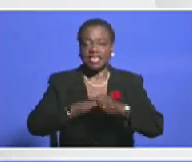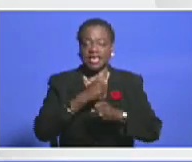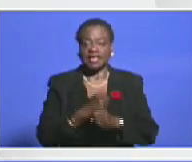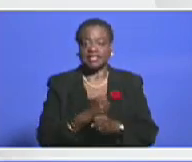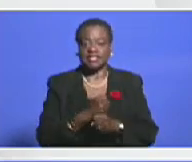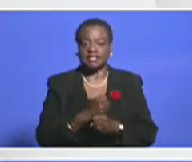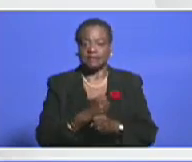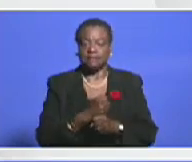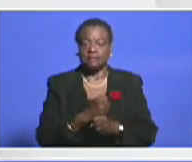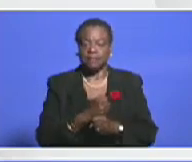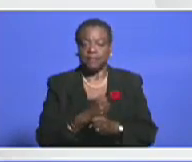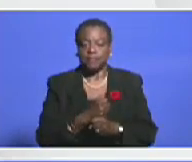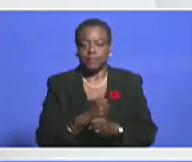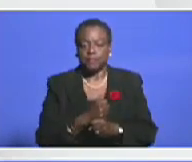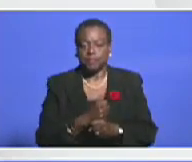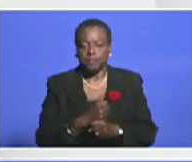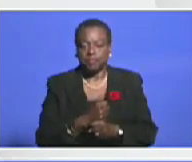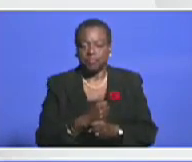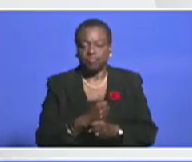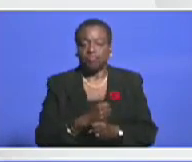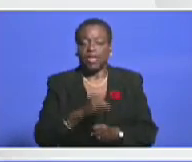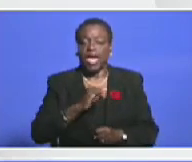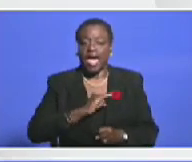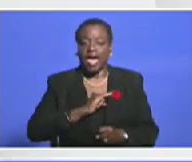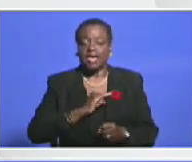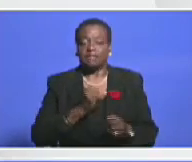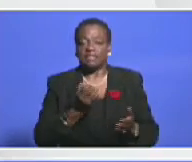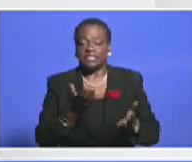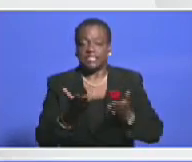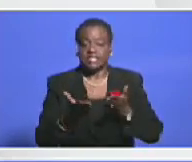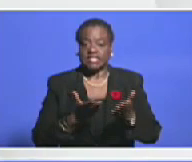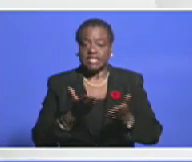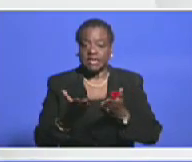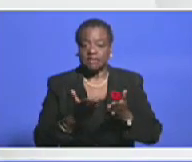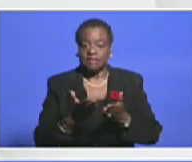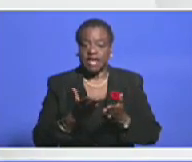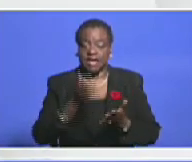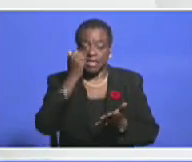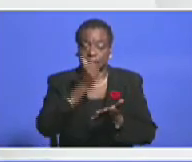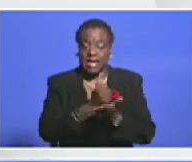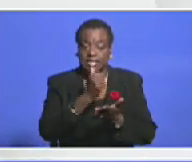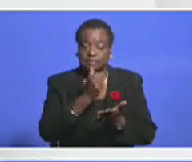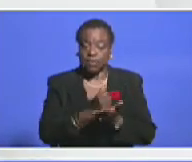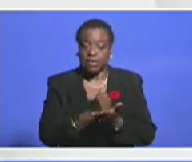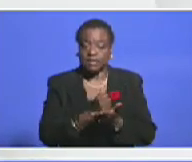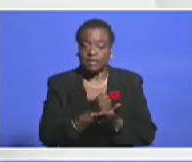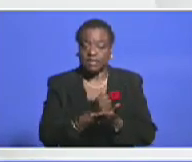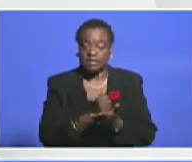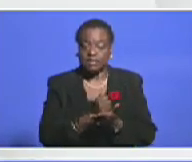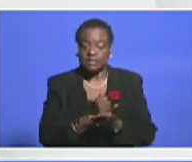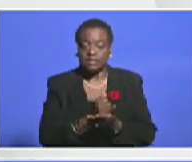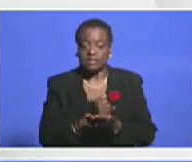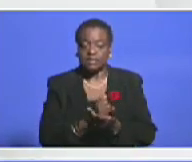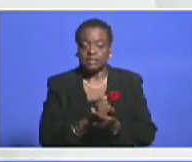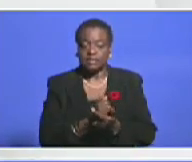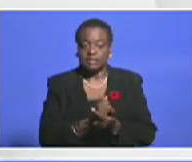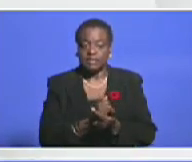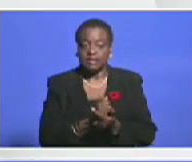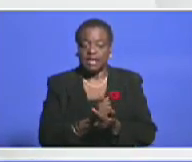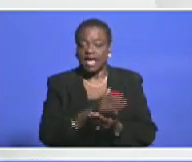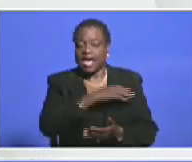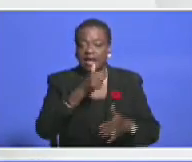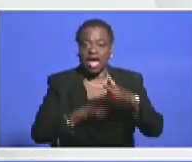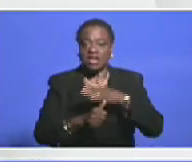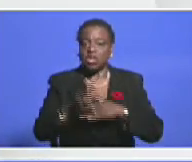and I never tolerated it. I served in the past 4 months as the chief passport officer of recent, and I've never tolerated it. And under